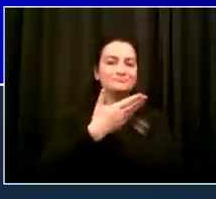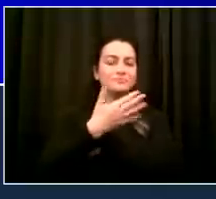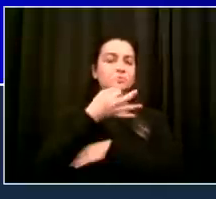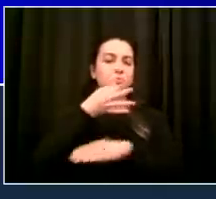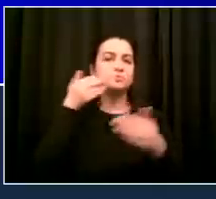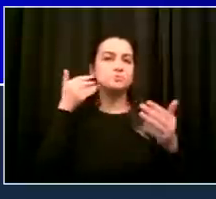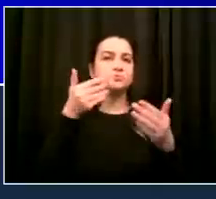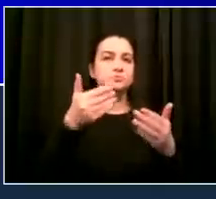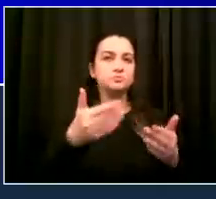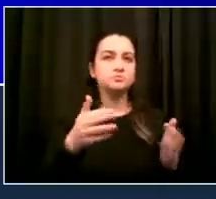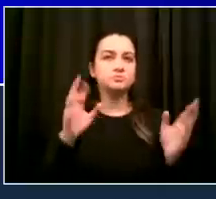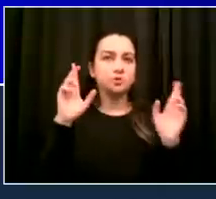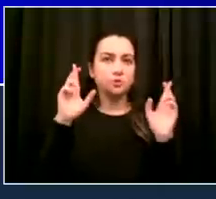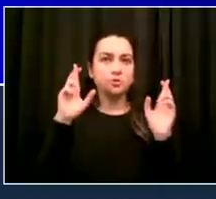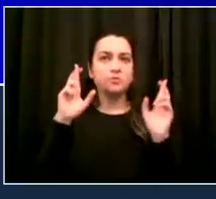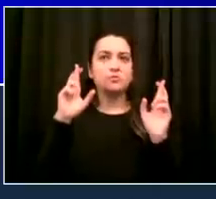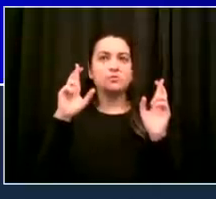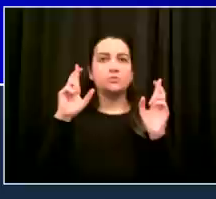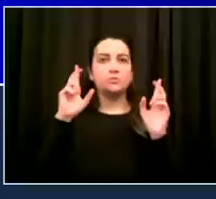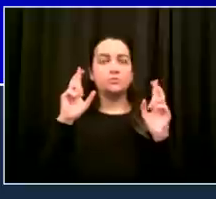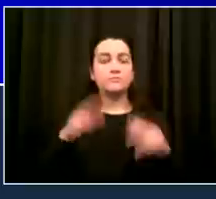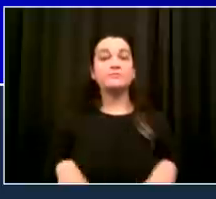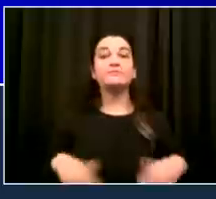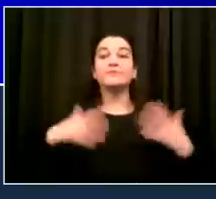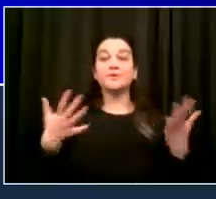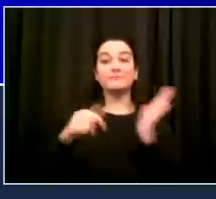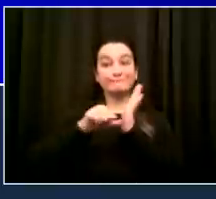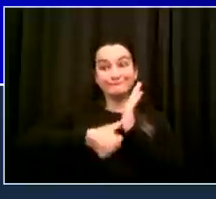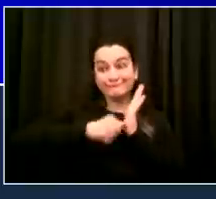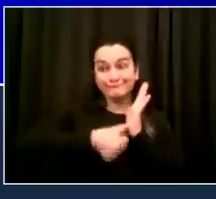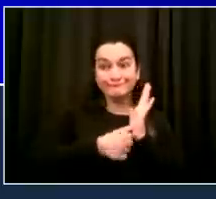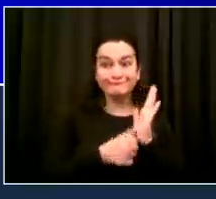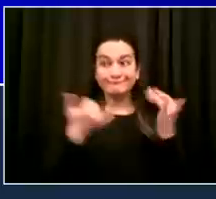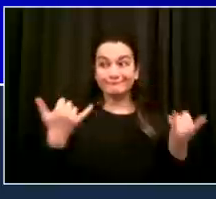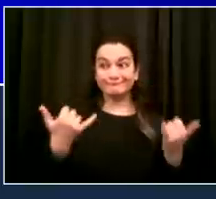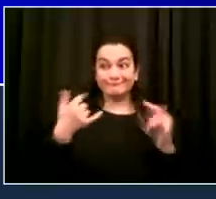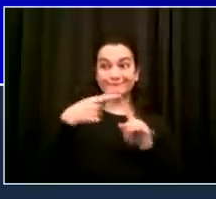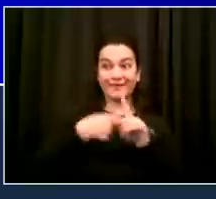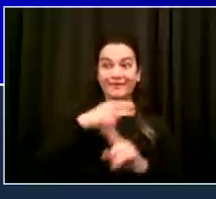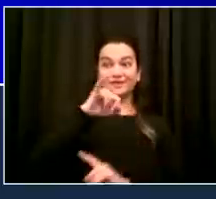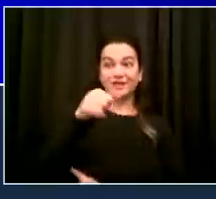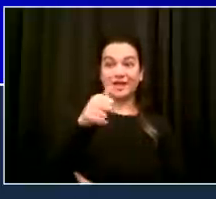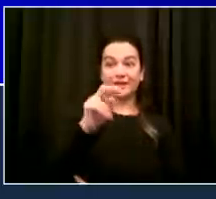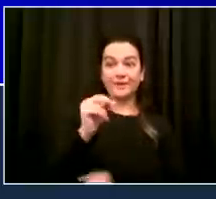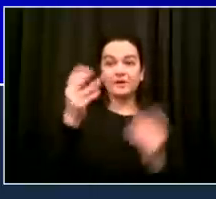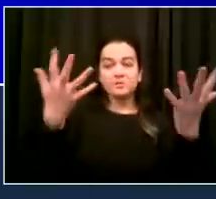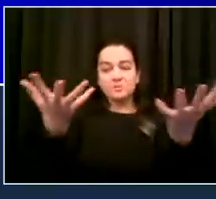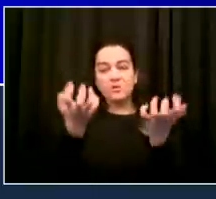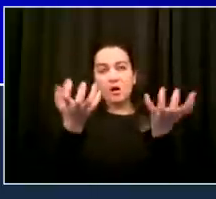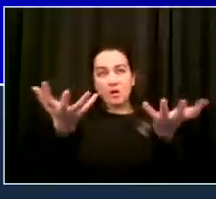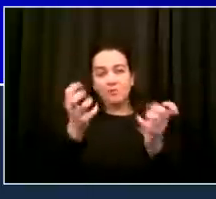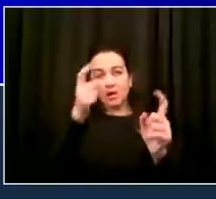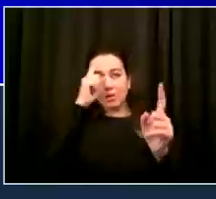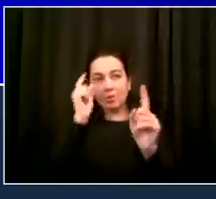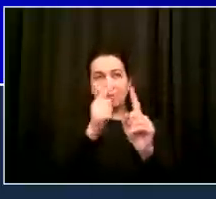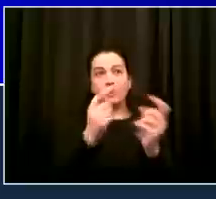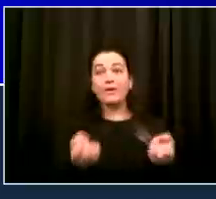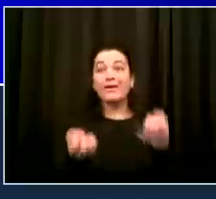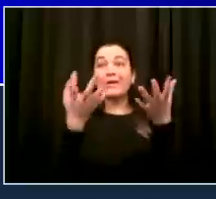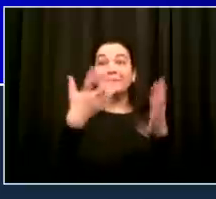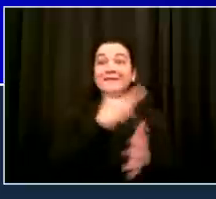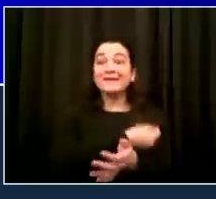to hit that goal. Now, here's the thing. The sheer magnitude is